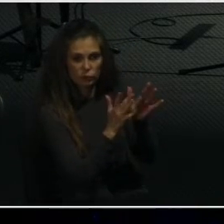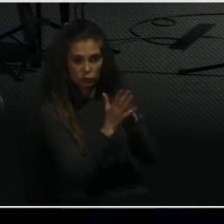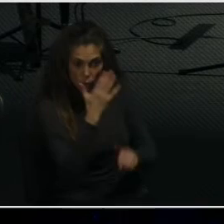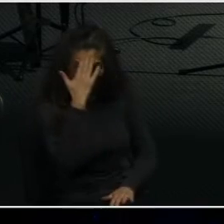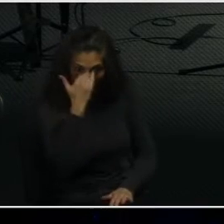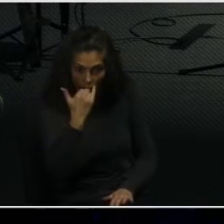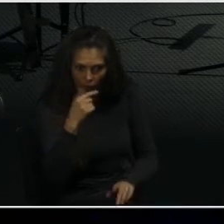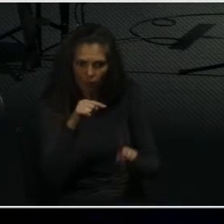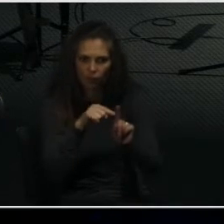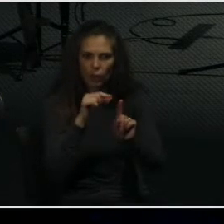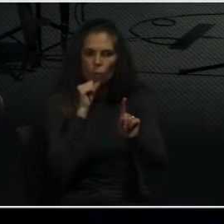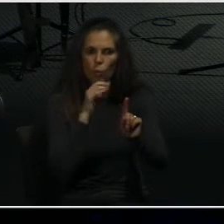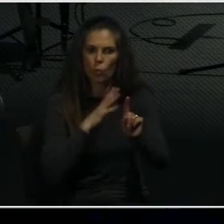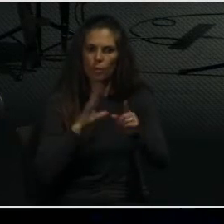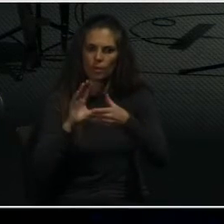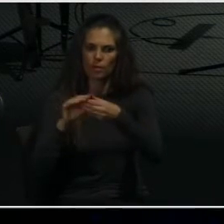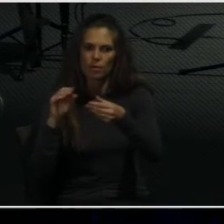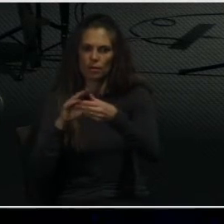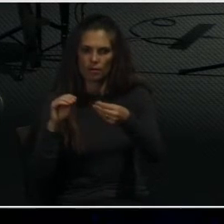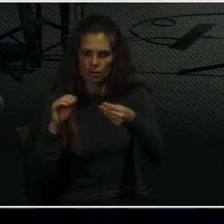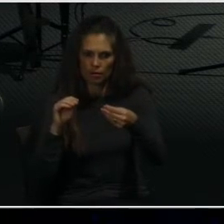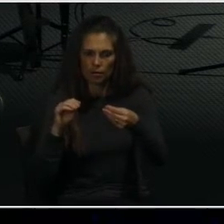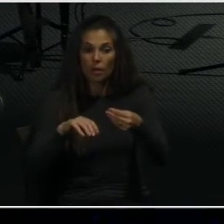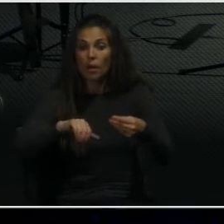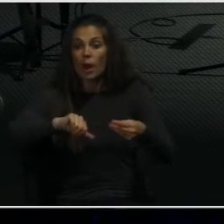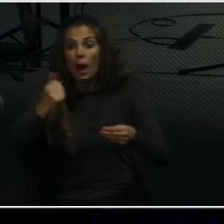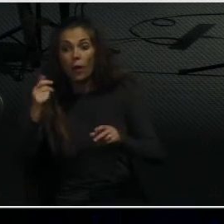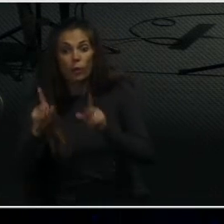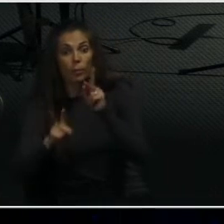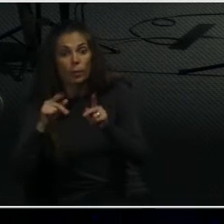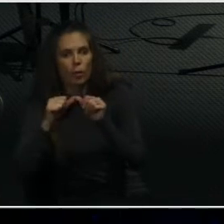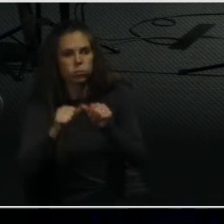himself, who has talked about himself as the living water.